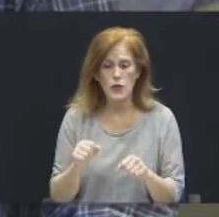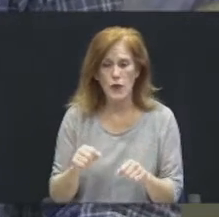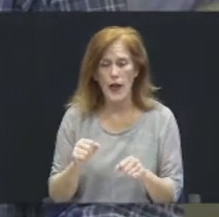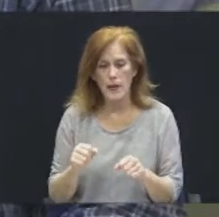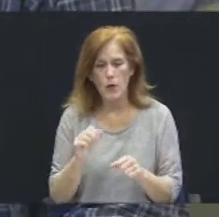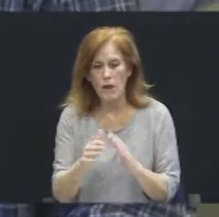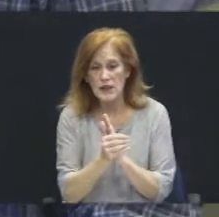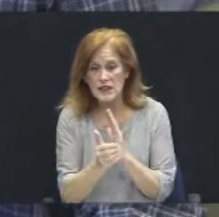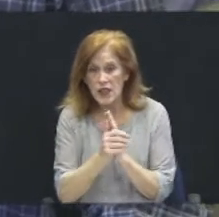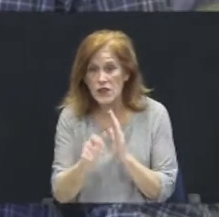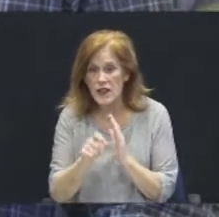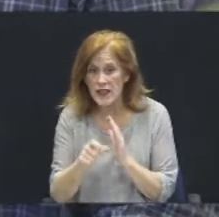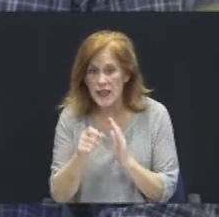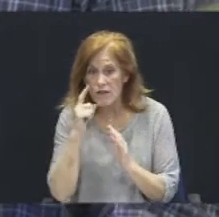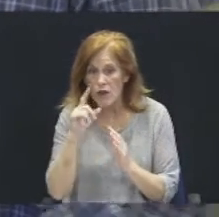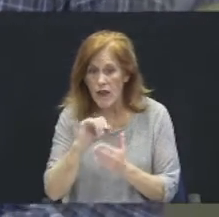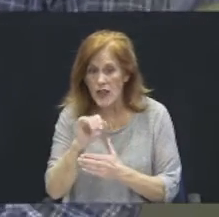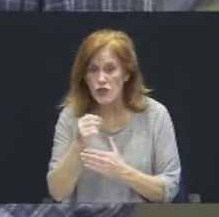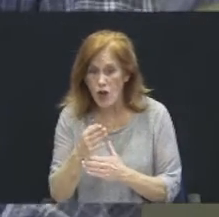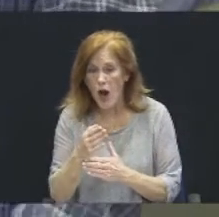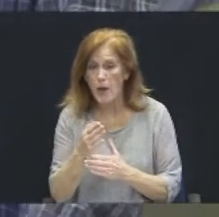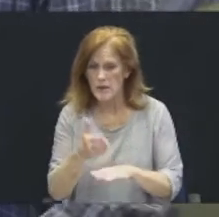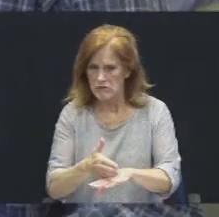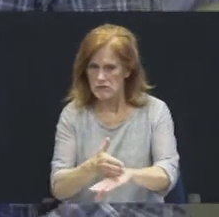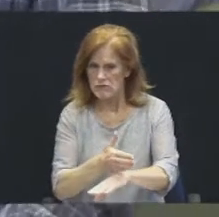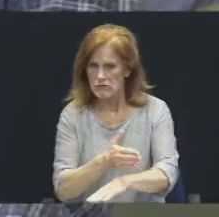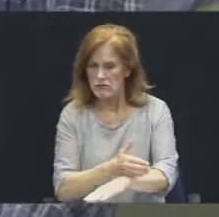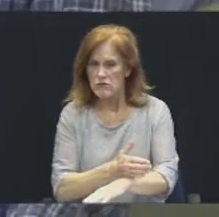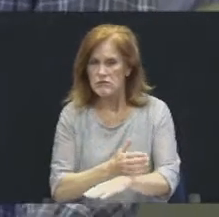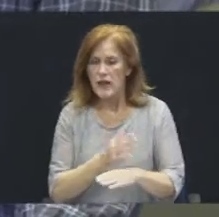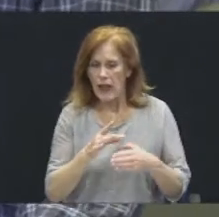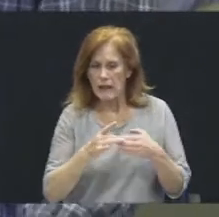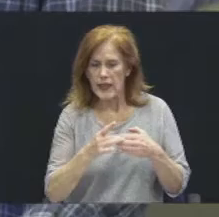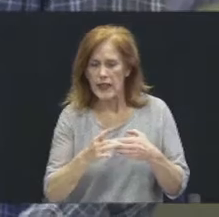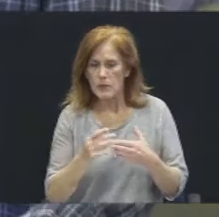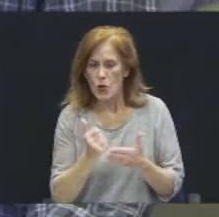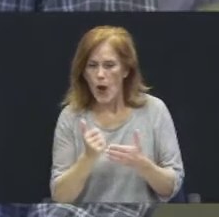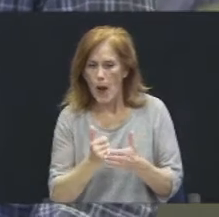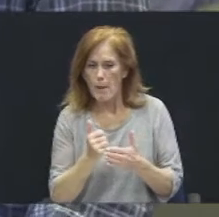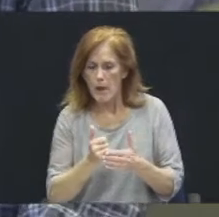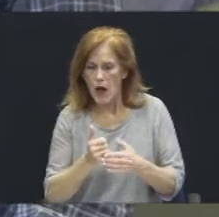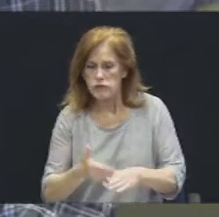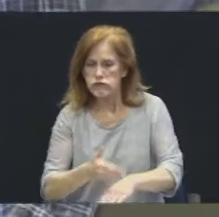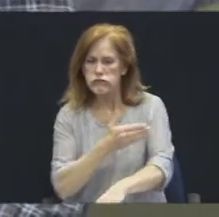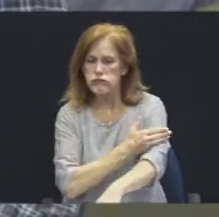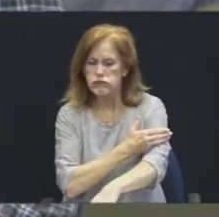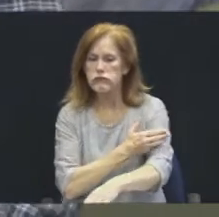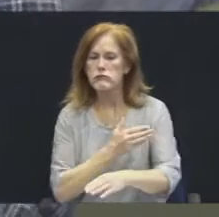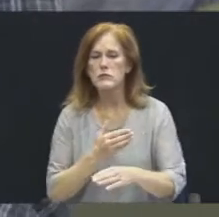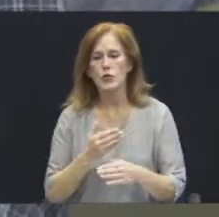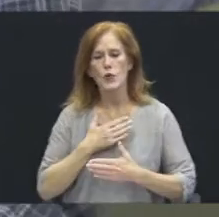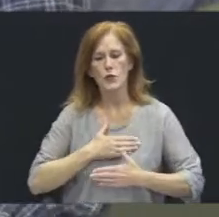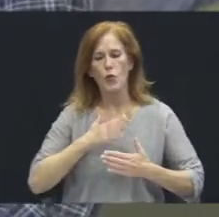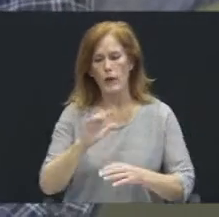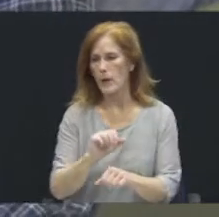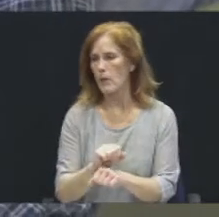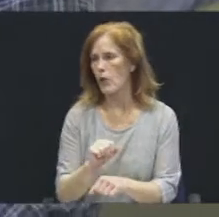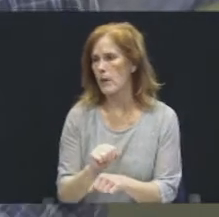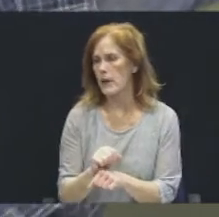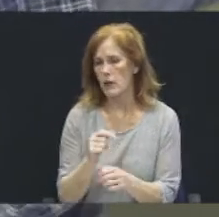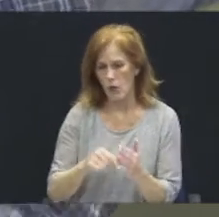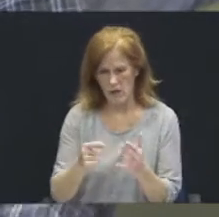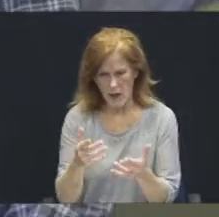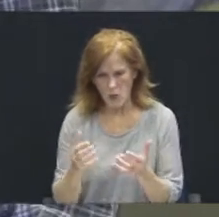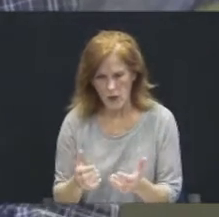those skills and really get them to where they want to be in their employment.